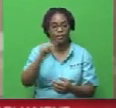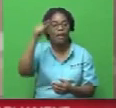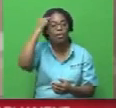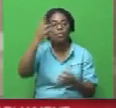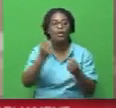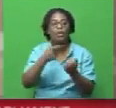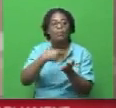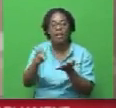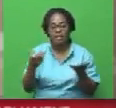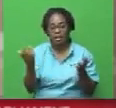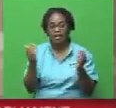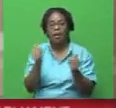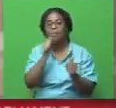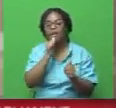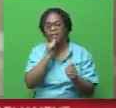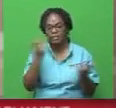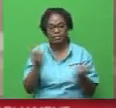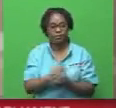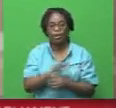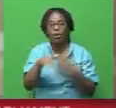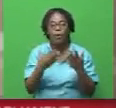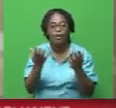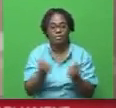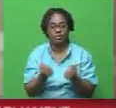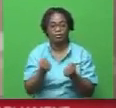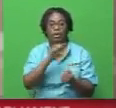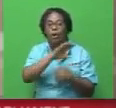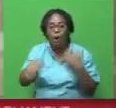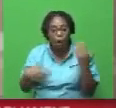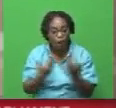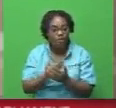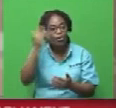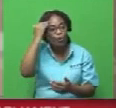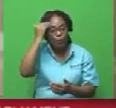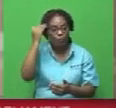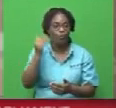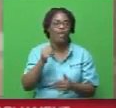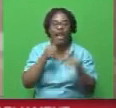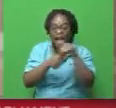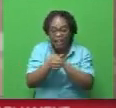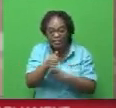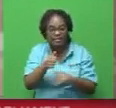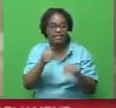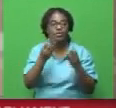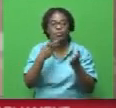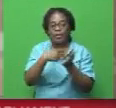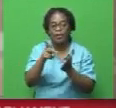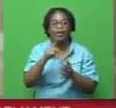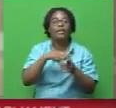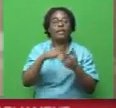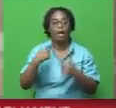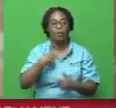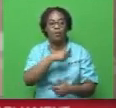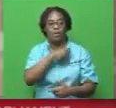years behind privacy and all sorts of other ridiculous arguments to not disclose those fees until we took them to court under the Freedom of Information